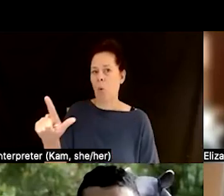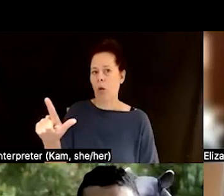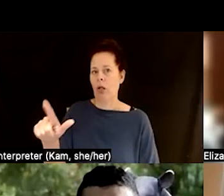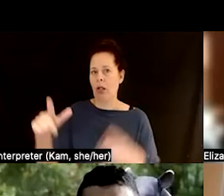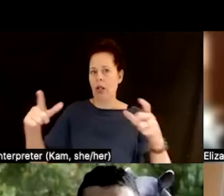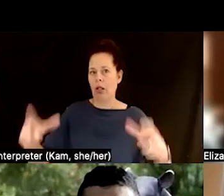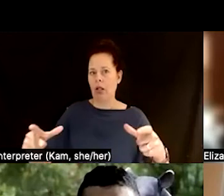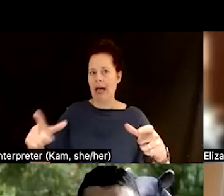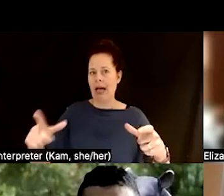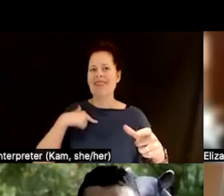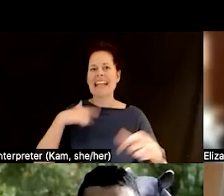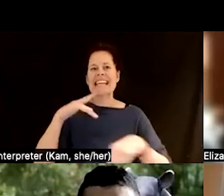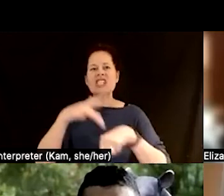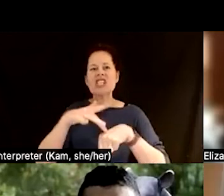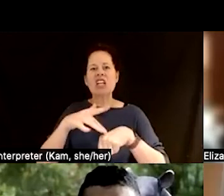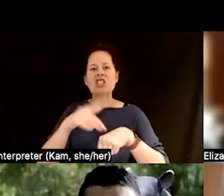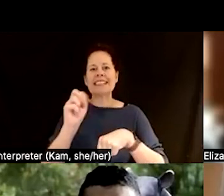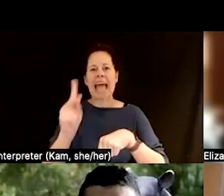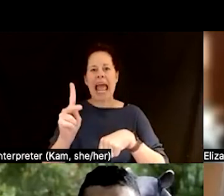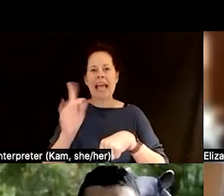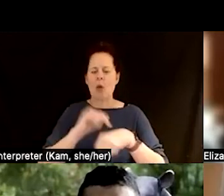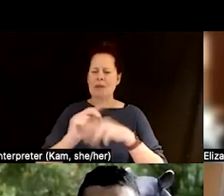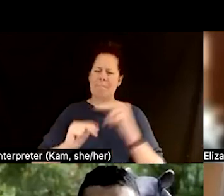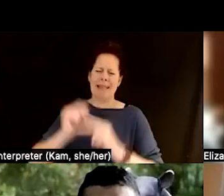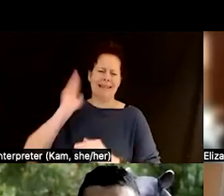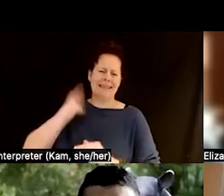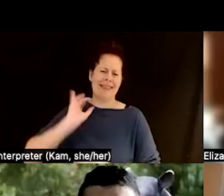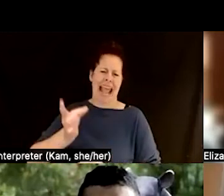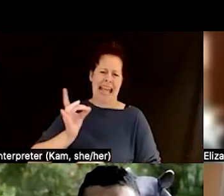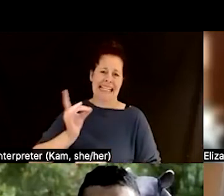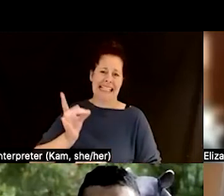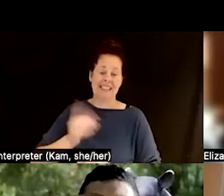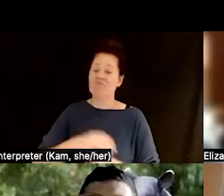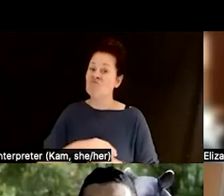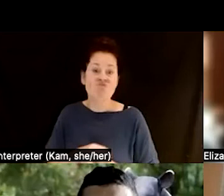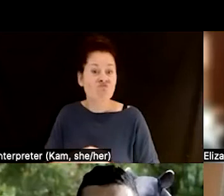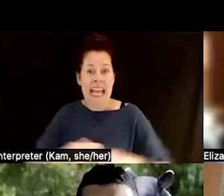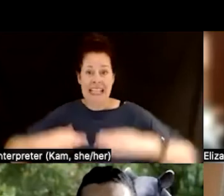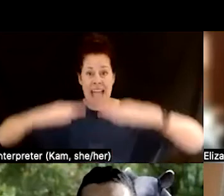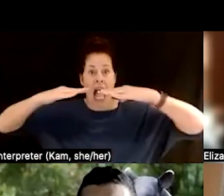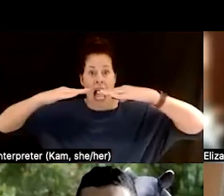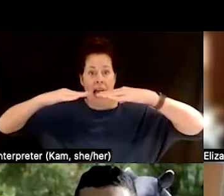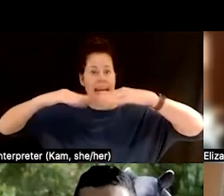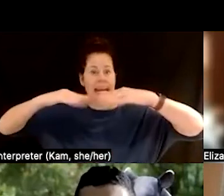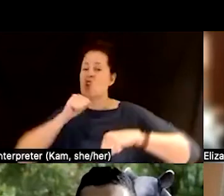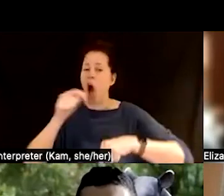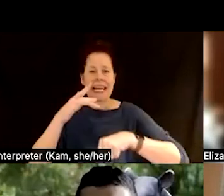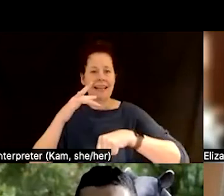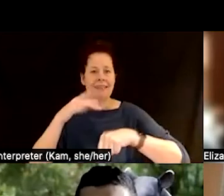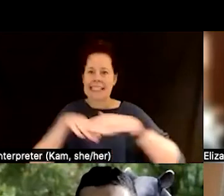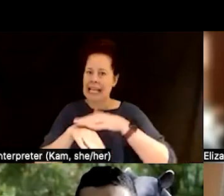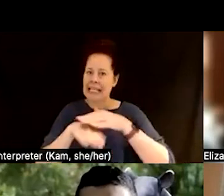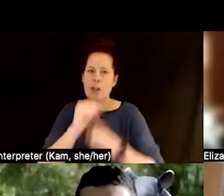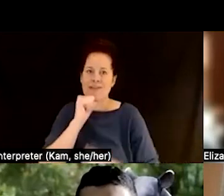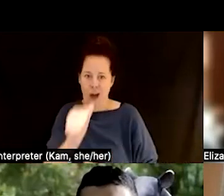pool. It was built in the 80s. It's not accessible by wheelchairs. So we are currently working on an accessible